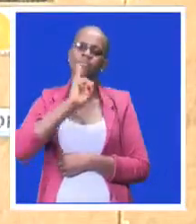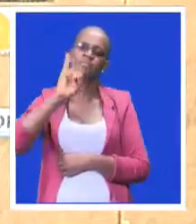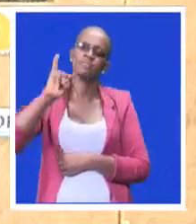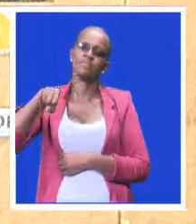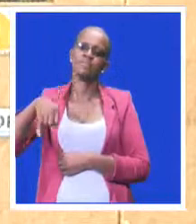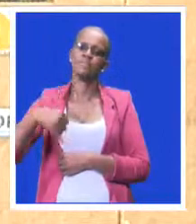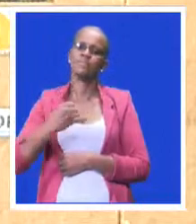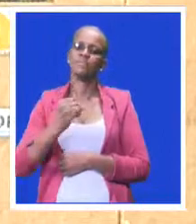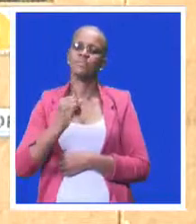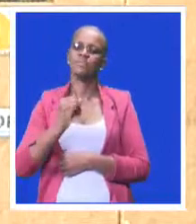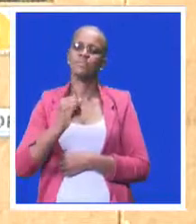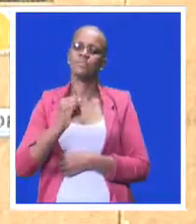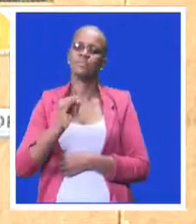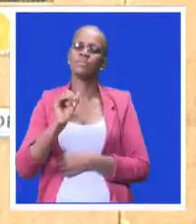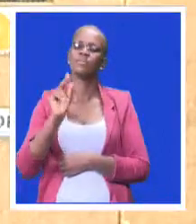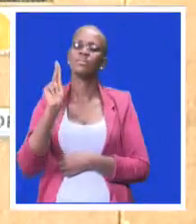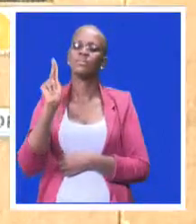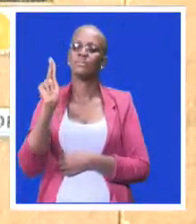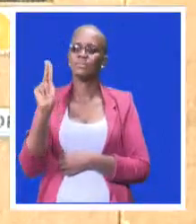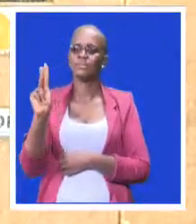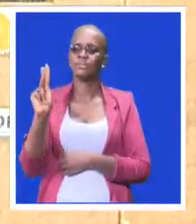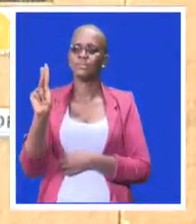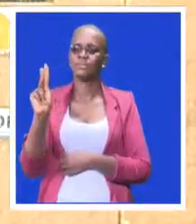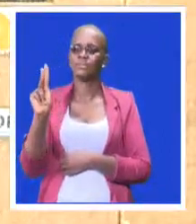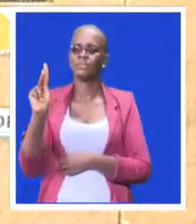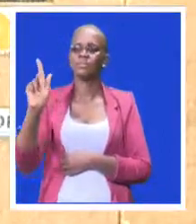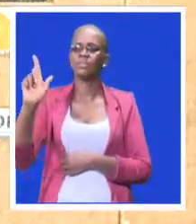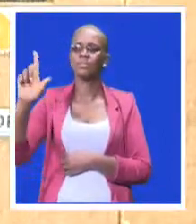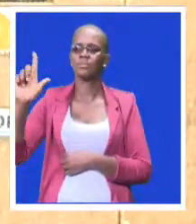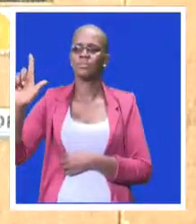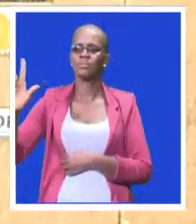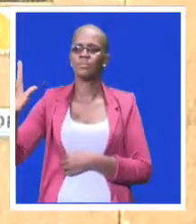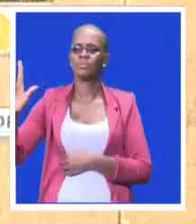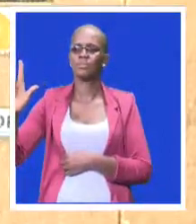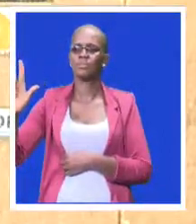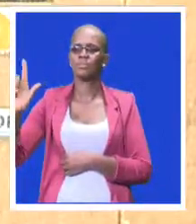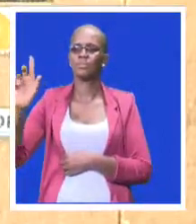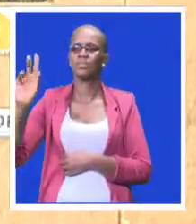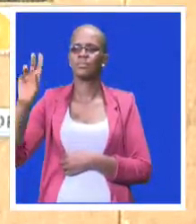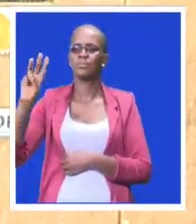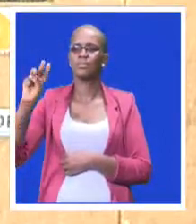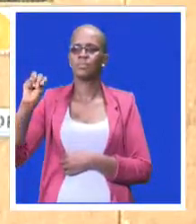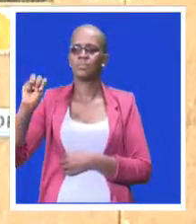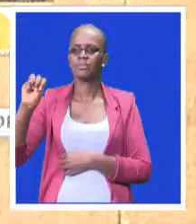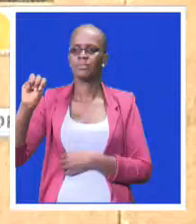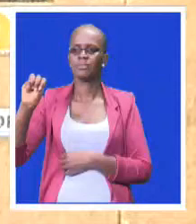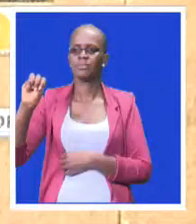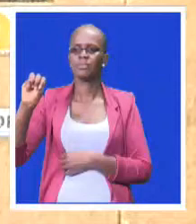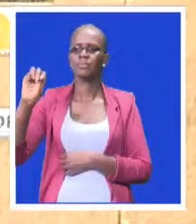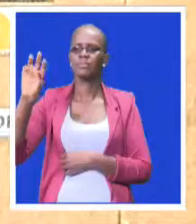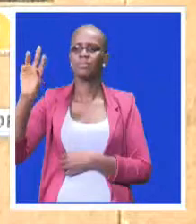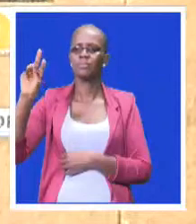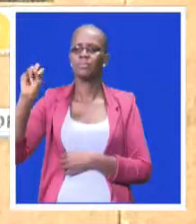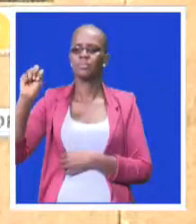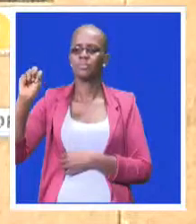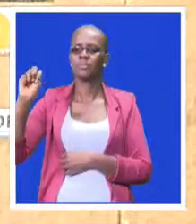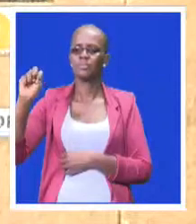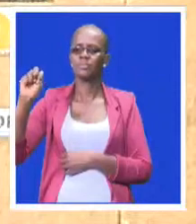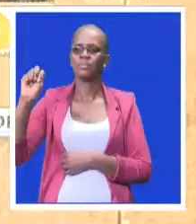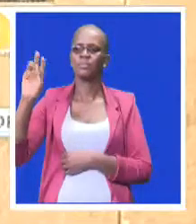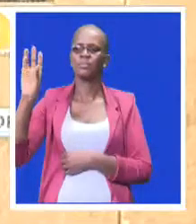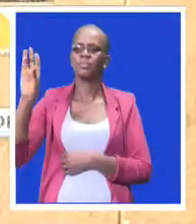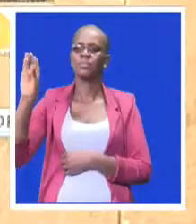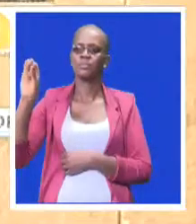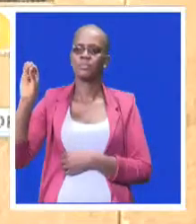K, L, M, N, O,